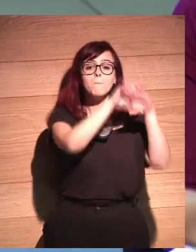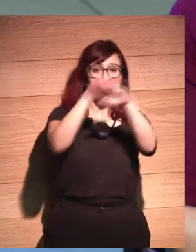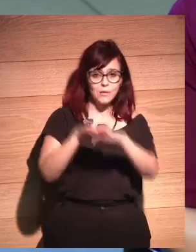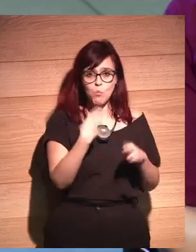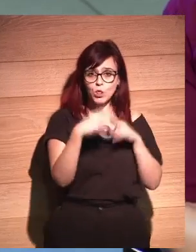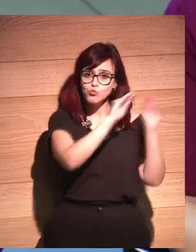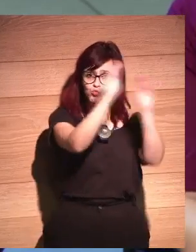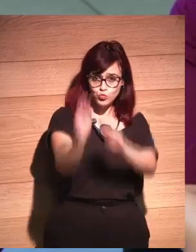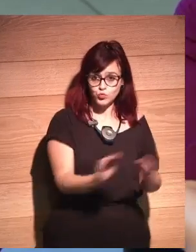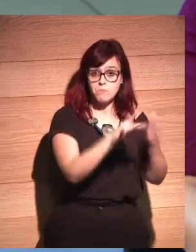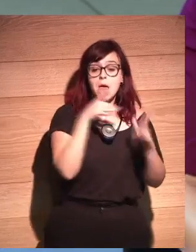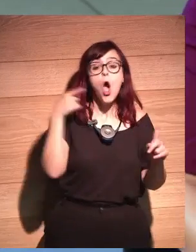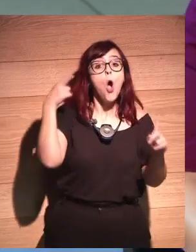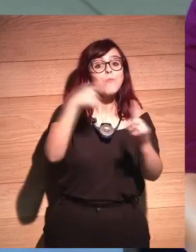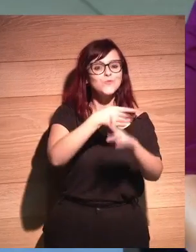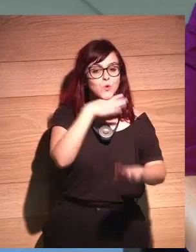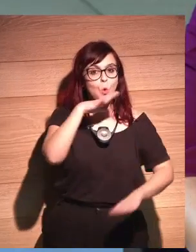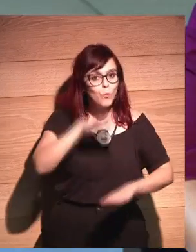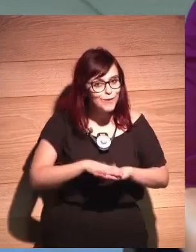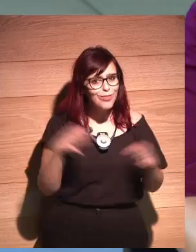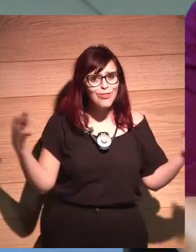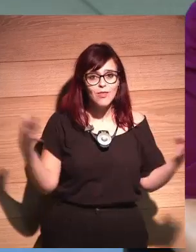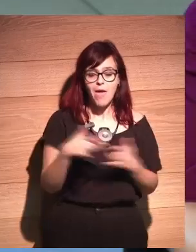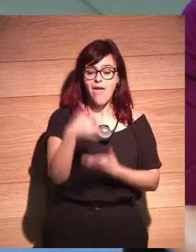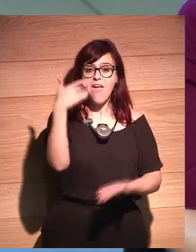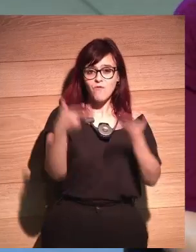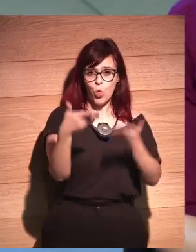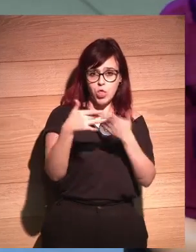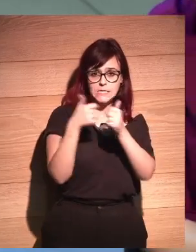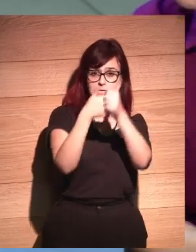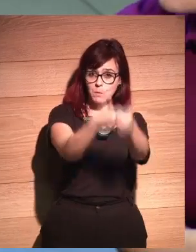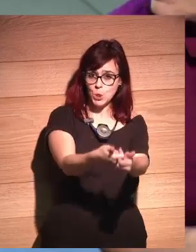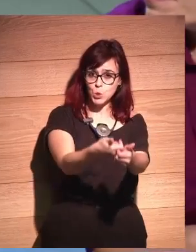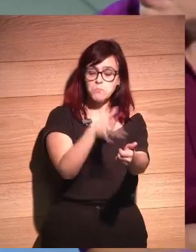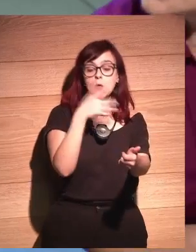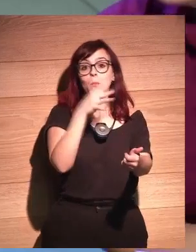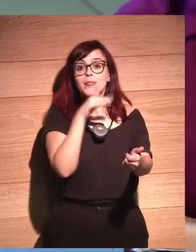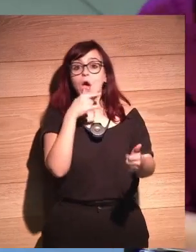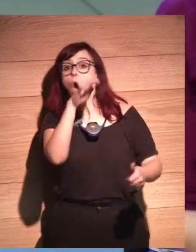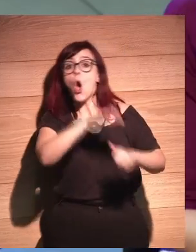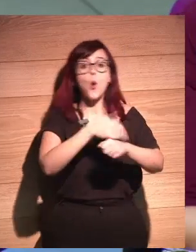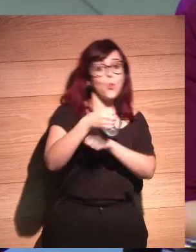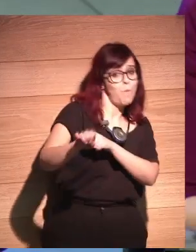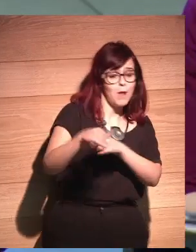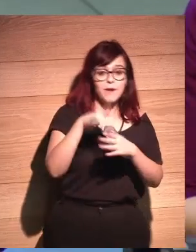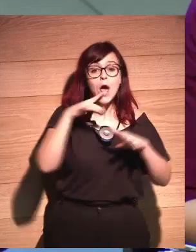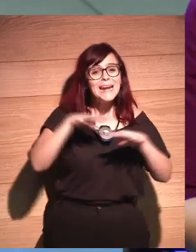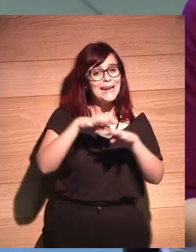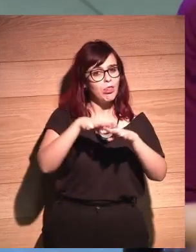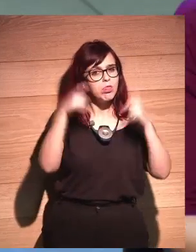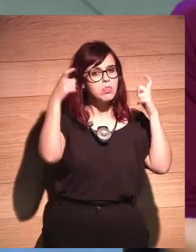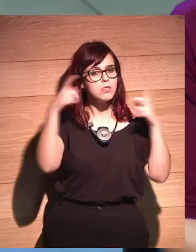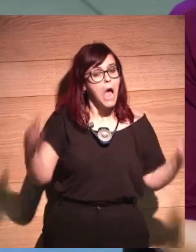states have to fulfill this agenda. For this to happen, there has to be an assessment and a